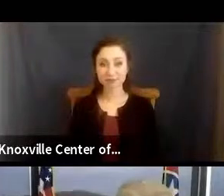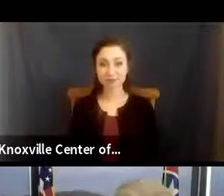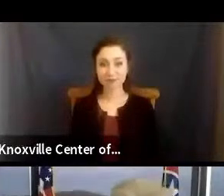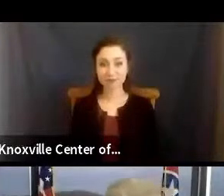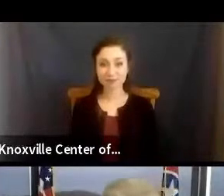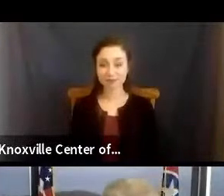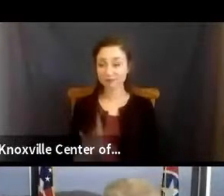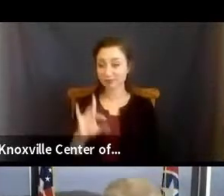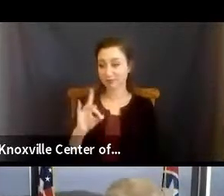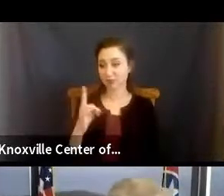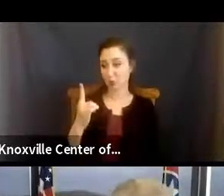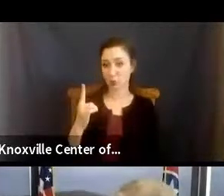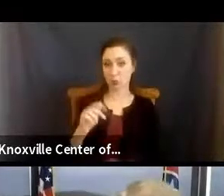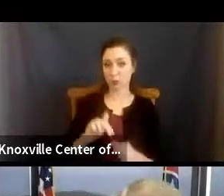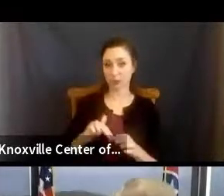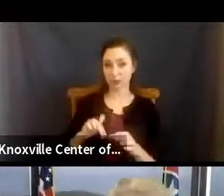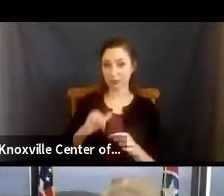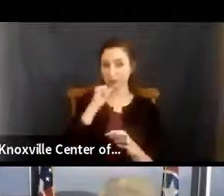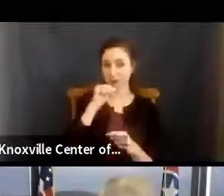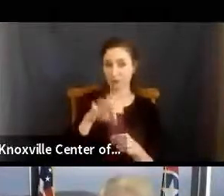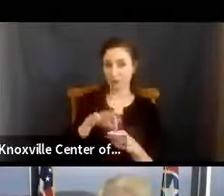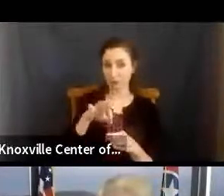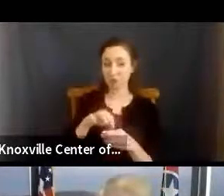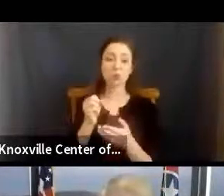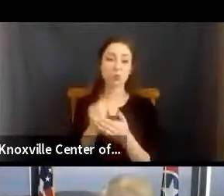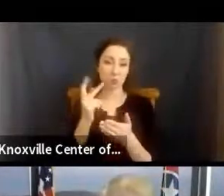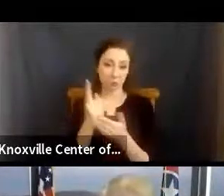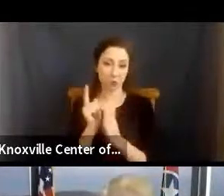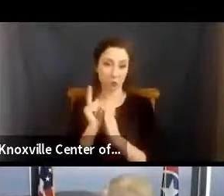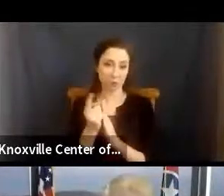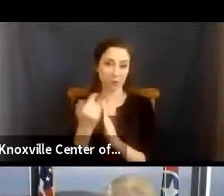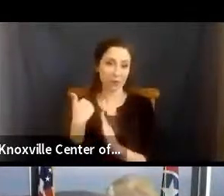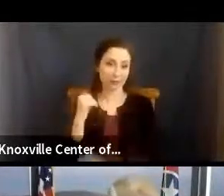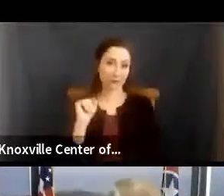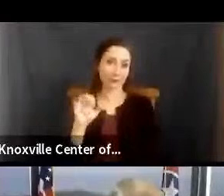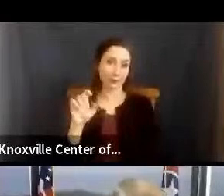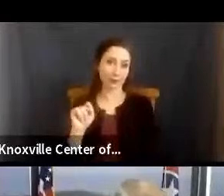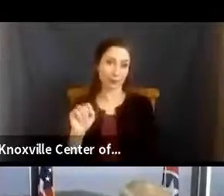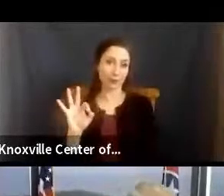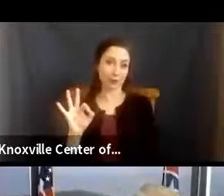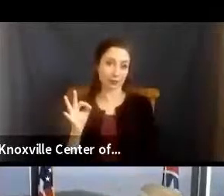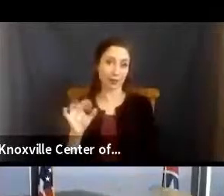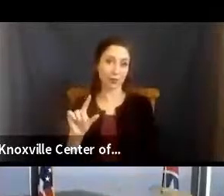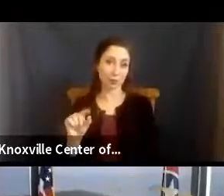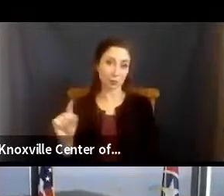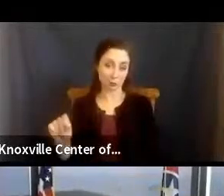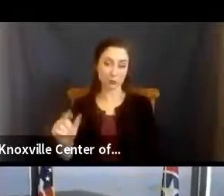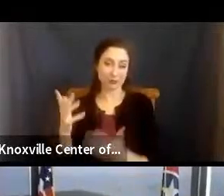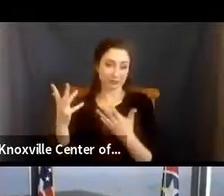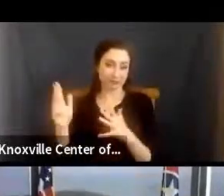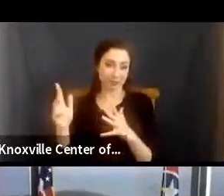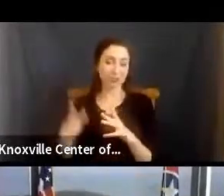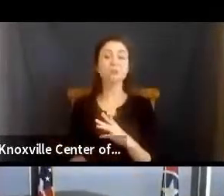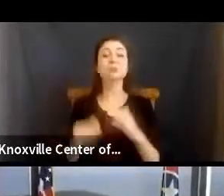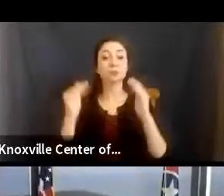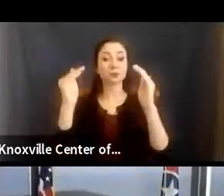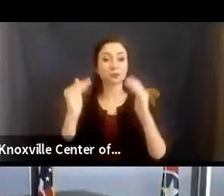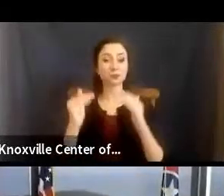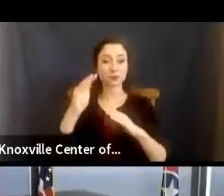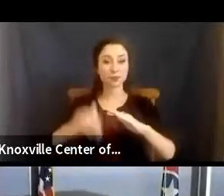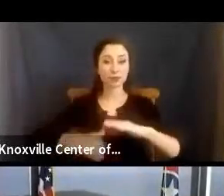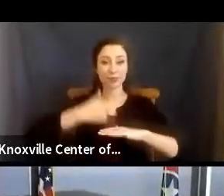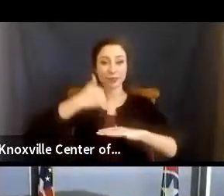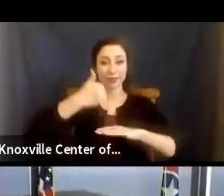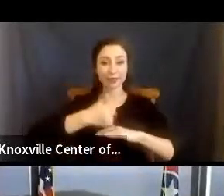8-4 with one abstention. So we have approved the minutes from September 9, 2020. The next item of business is to set the